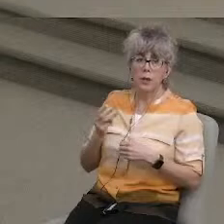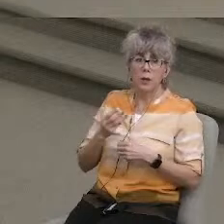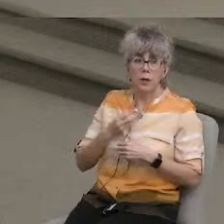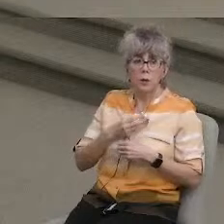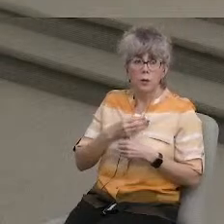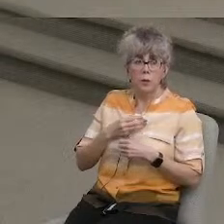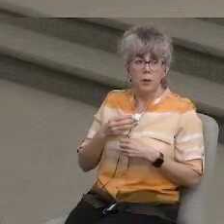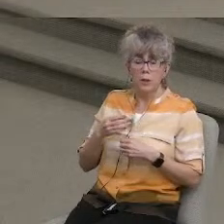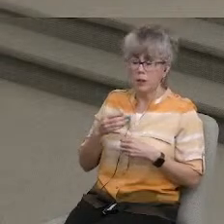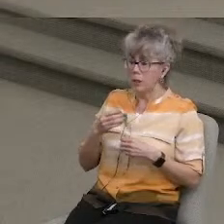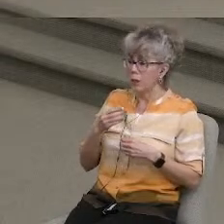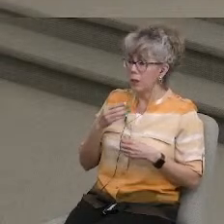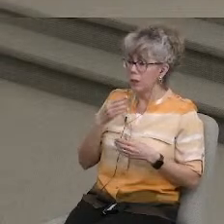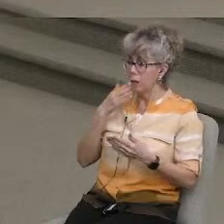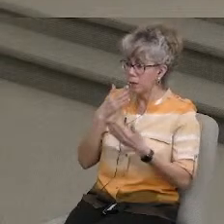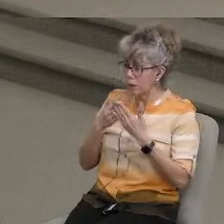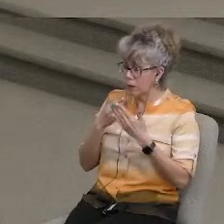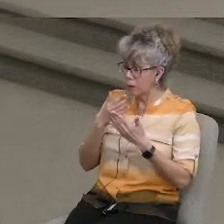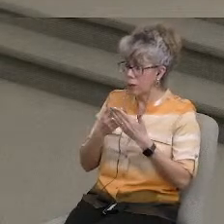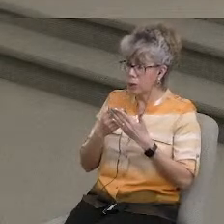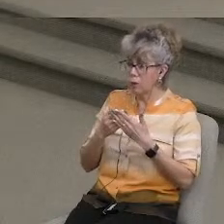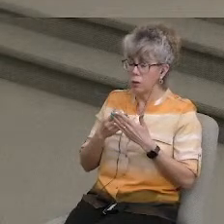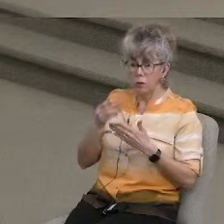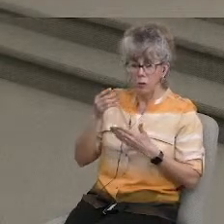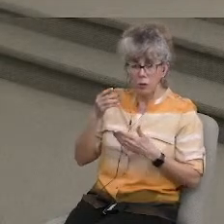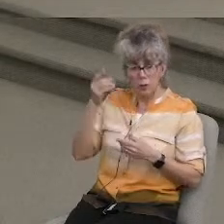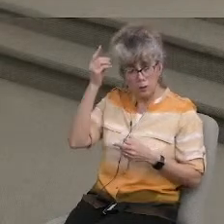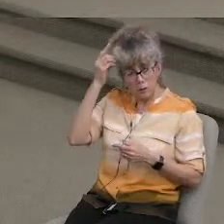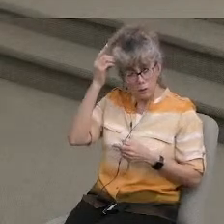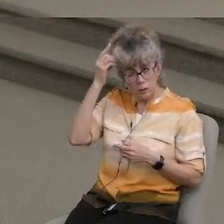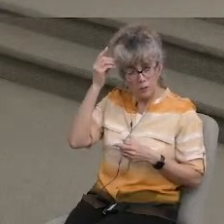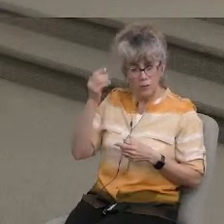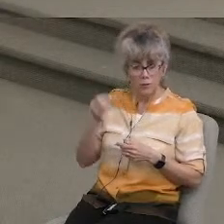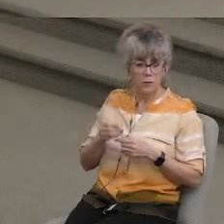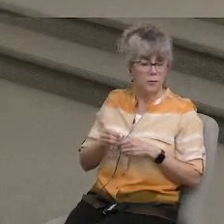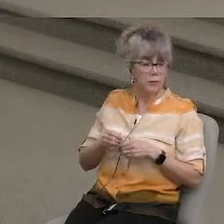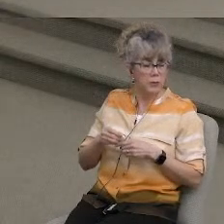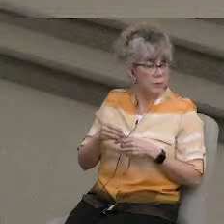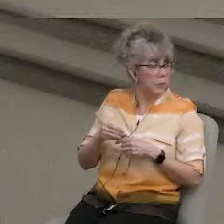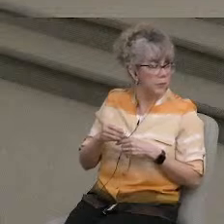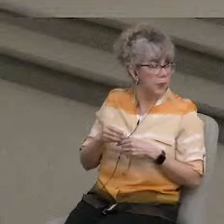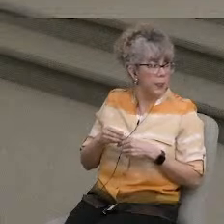the lesson, Dad, of course, as always.